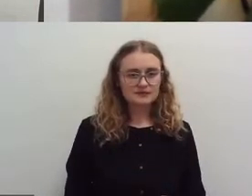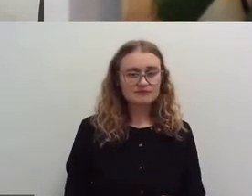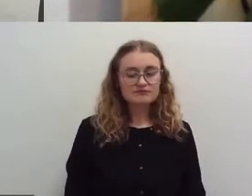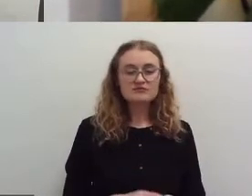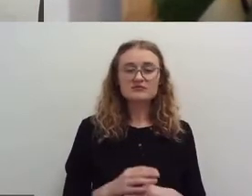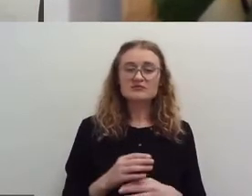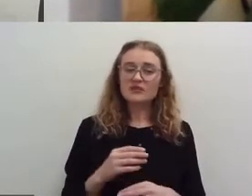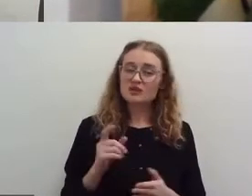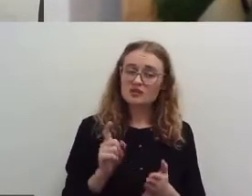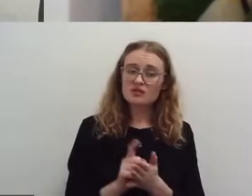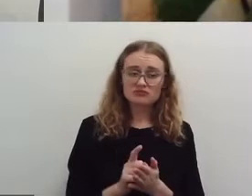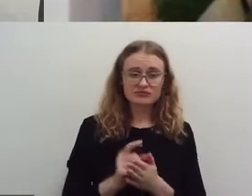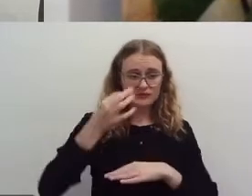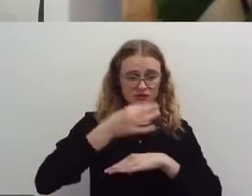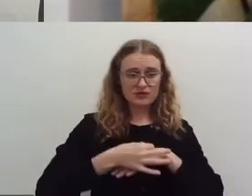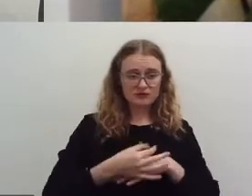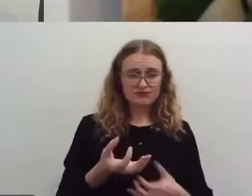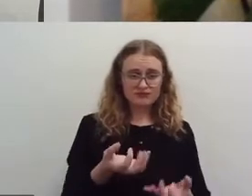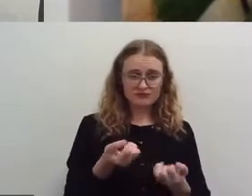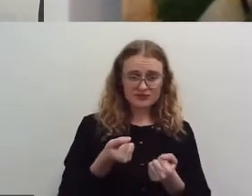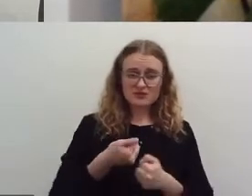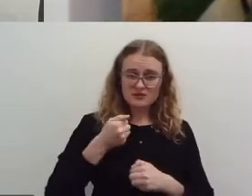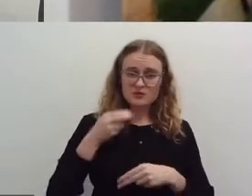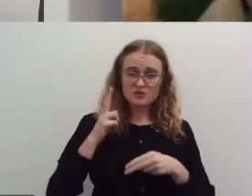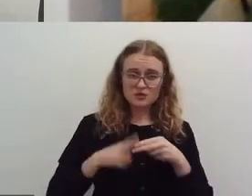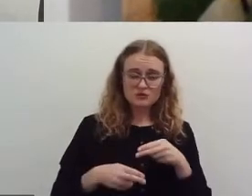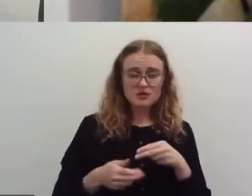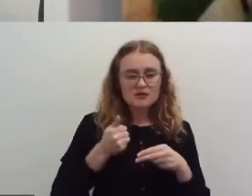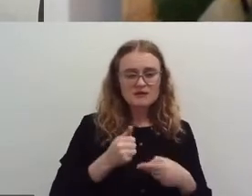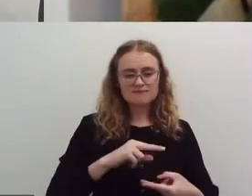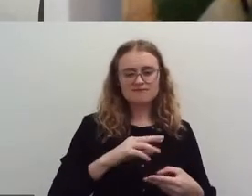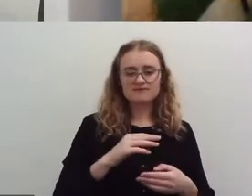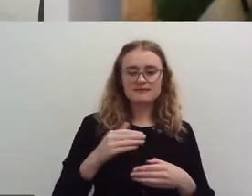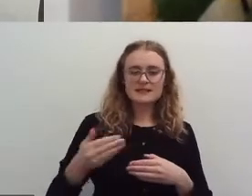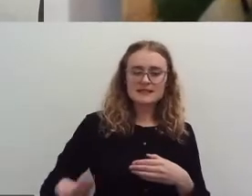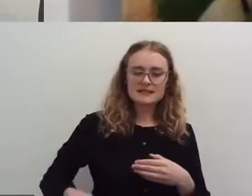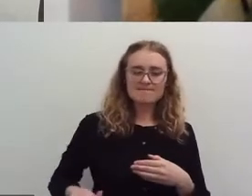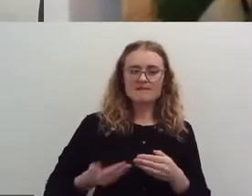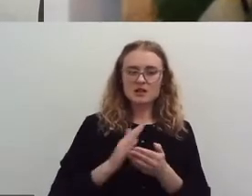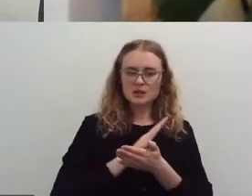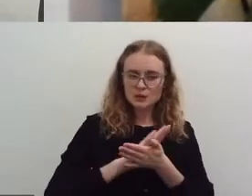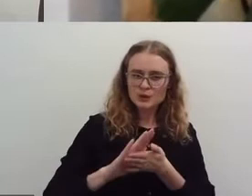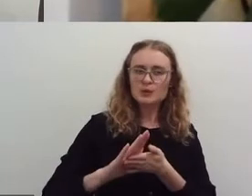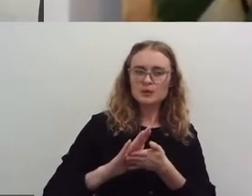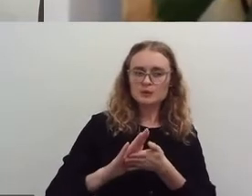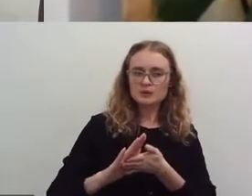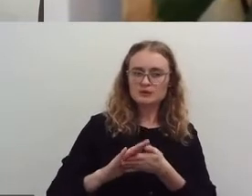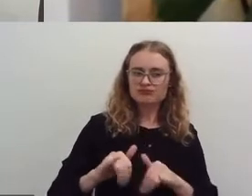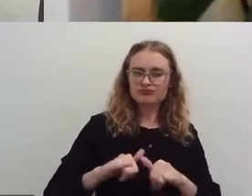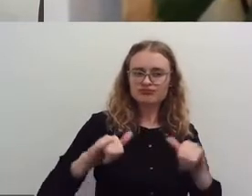very, very intense. I heard someone say 1.5 degrees in global warming will be hard to live with.